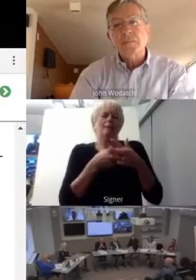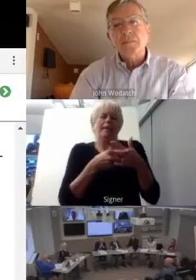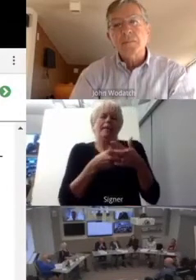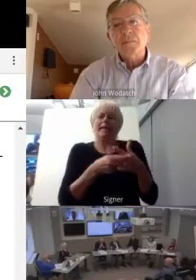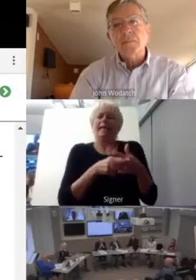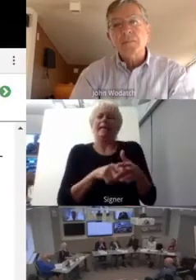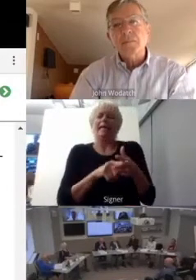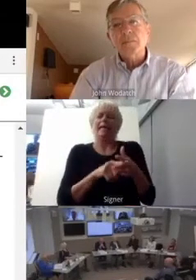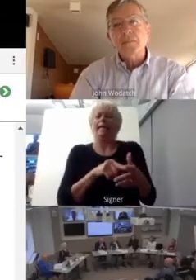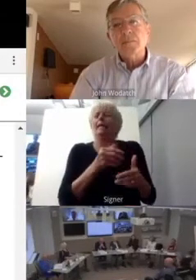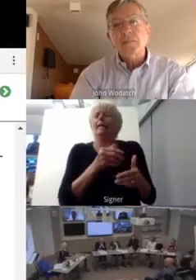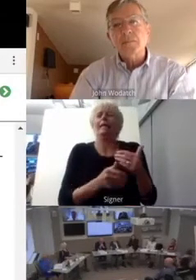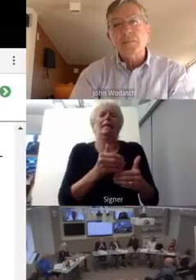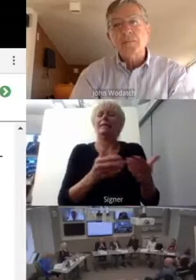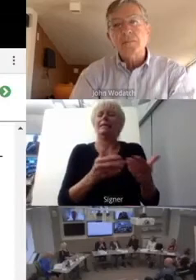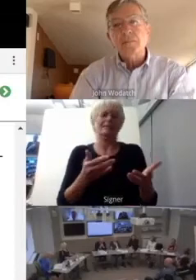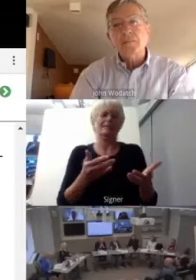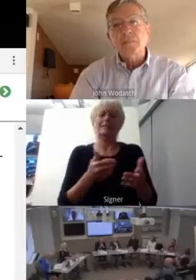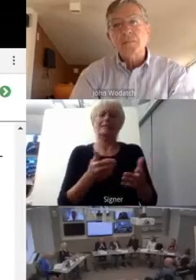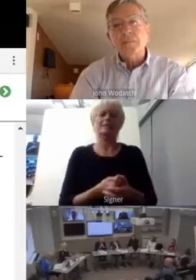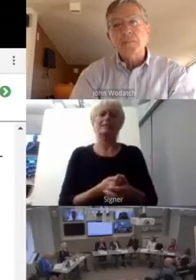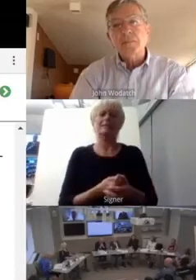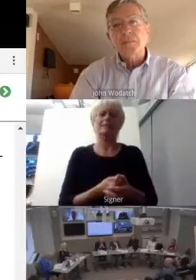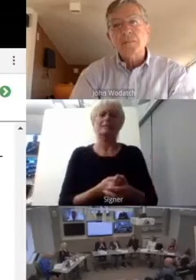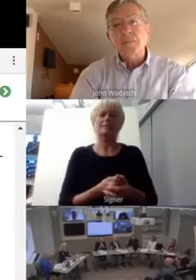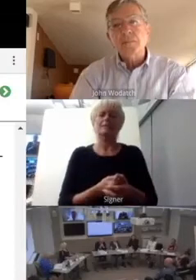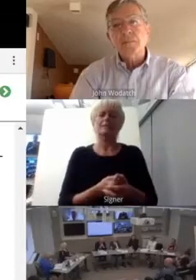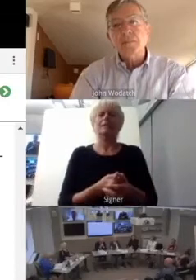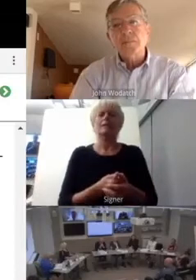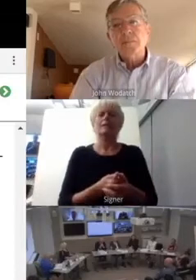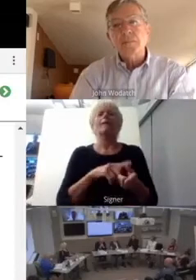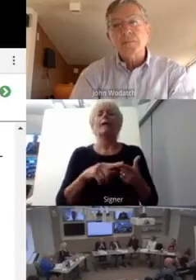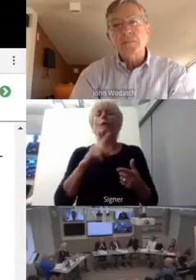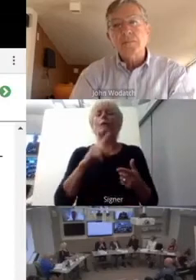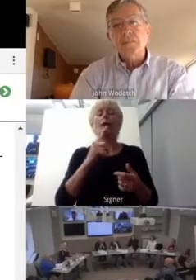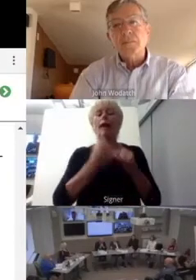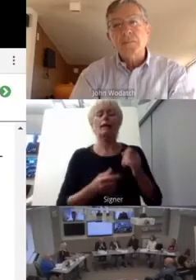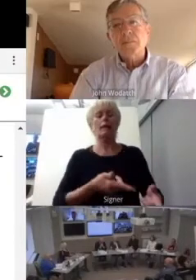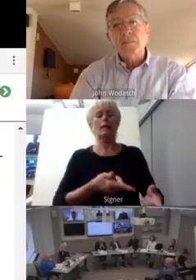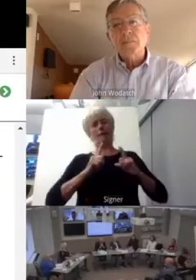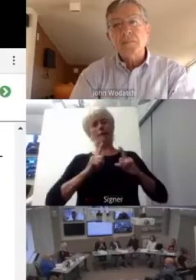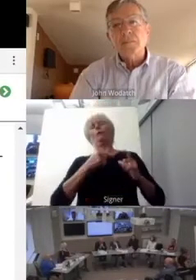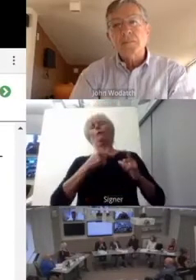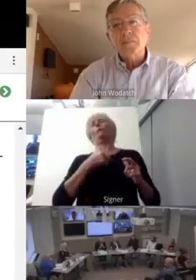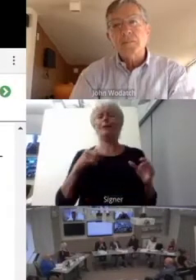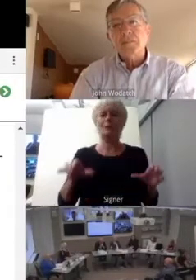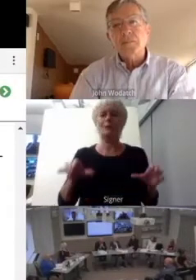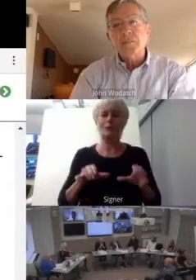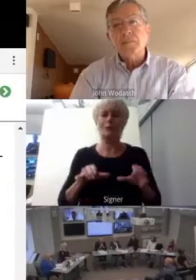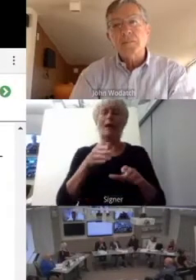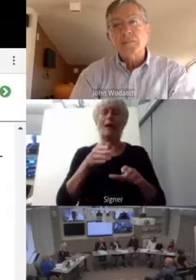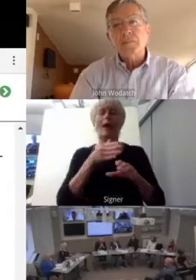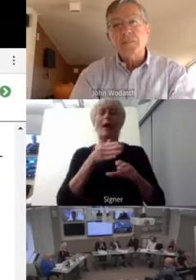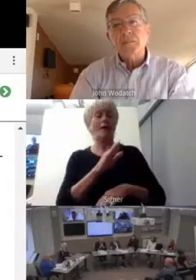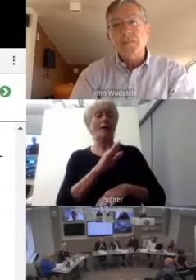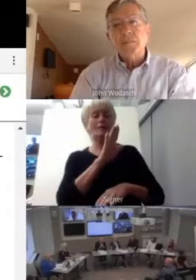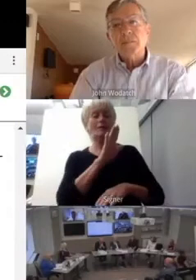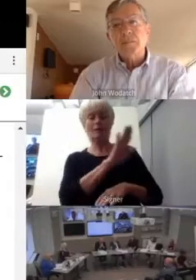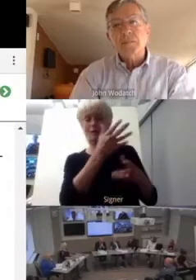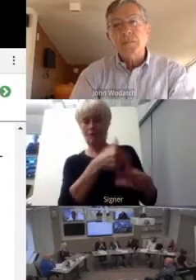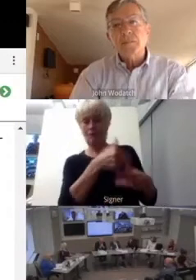we wind up having to do a lot of that ourselves after the contractor has taken a stab at it.